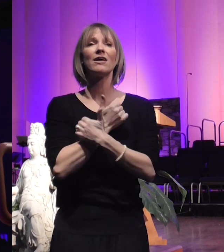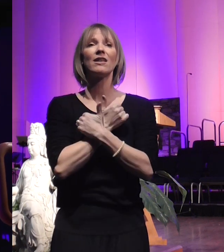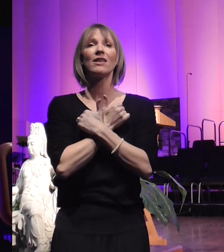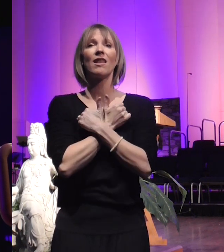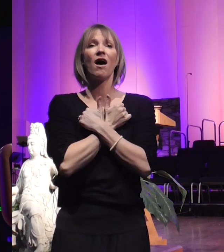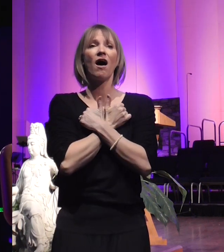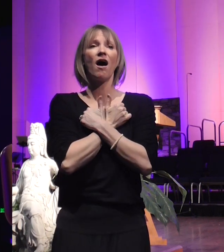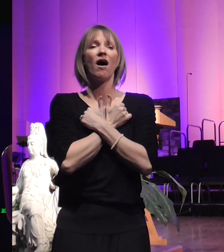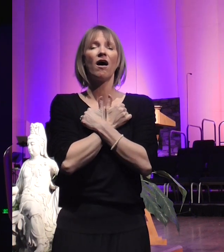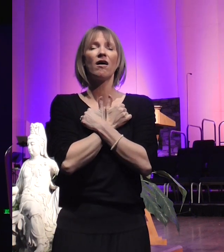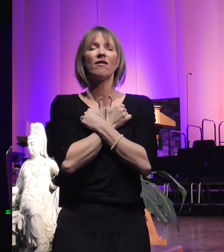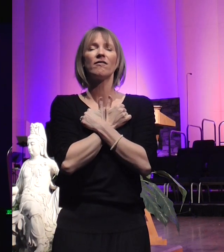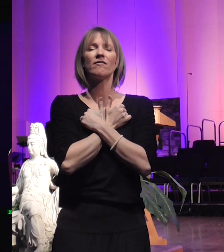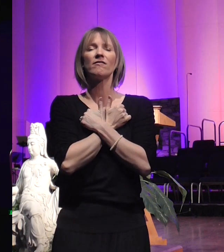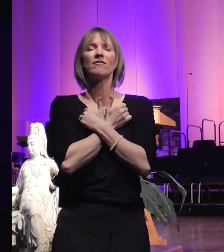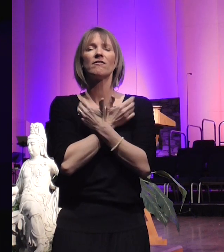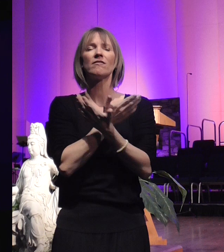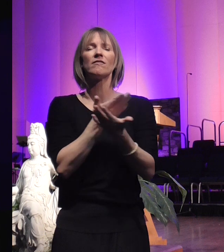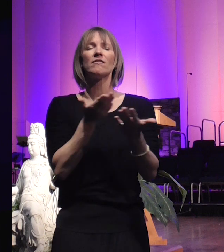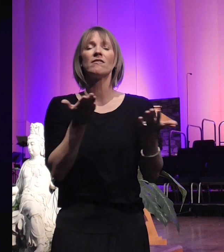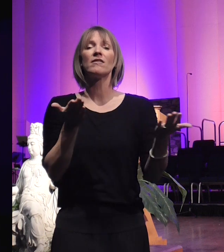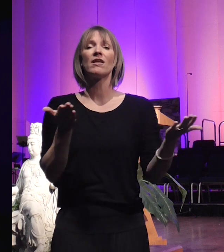only love.